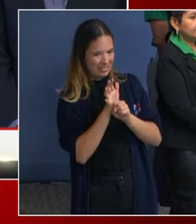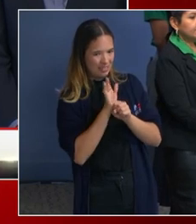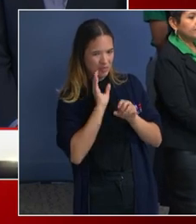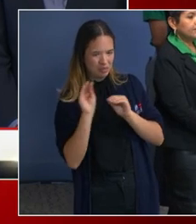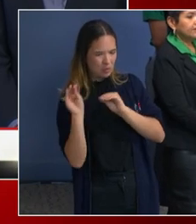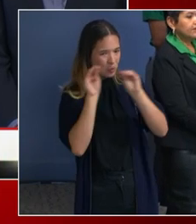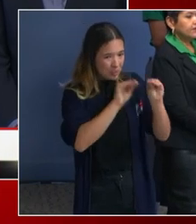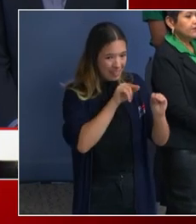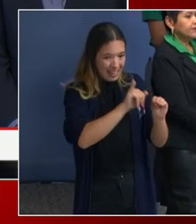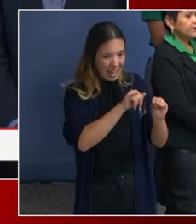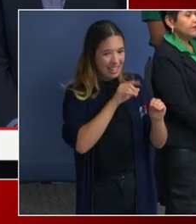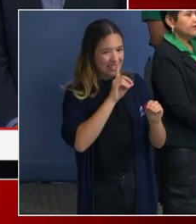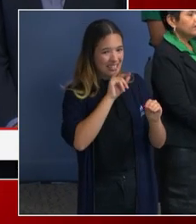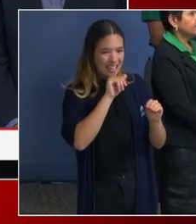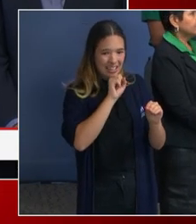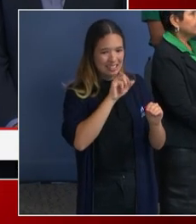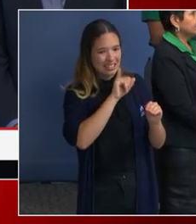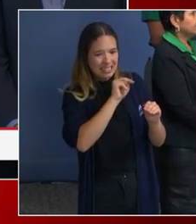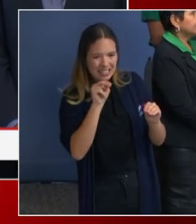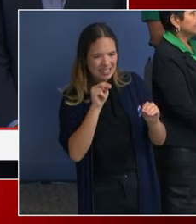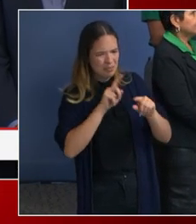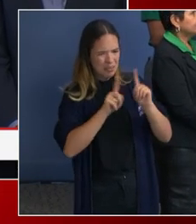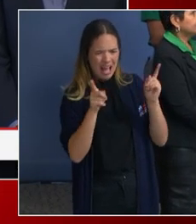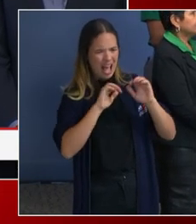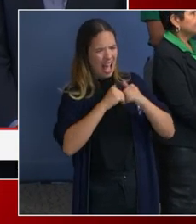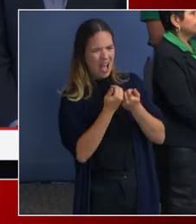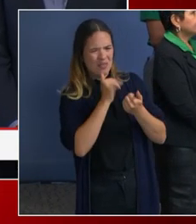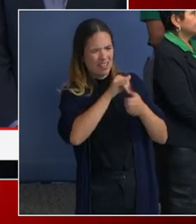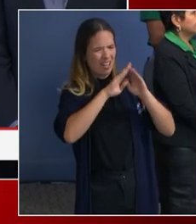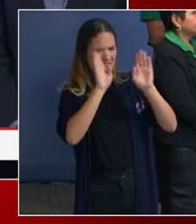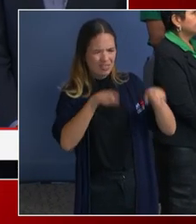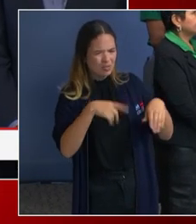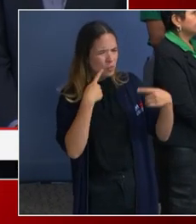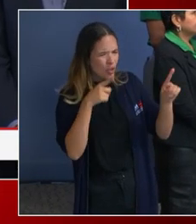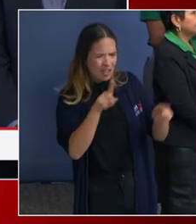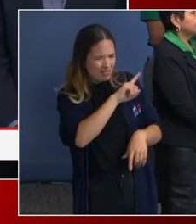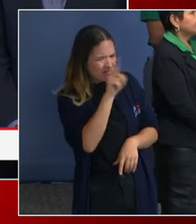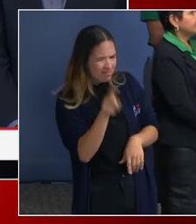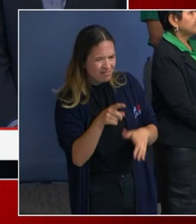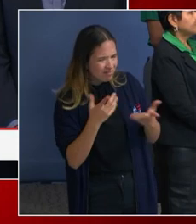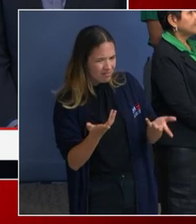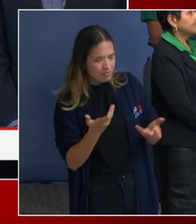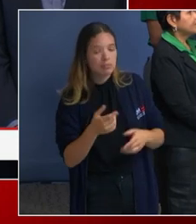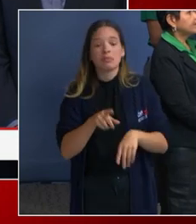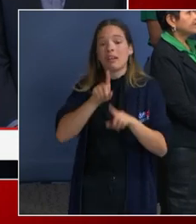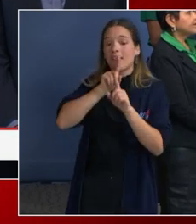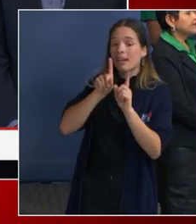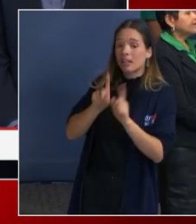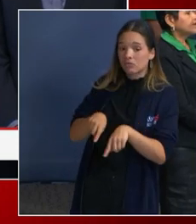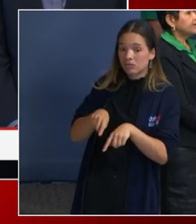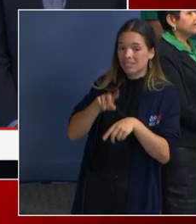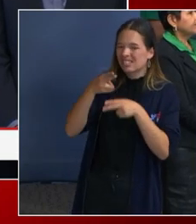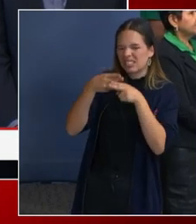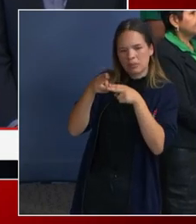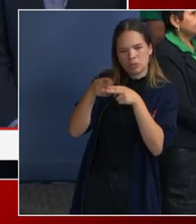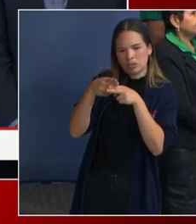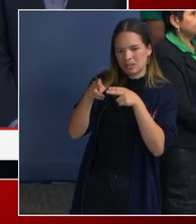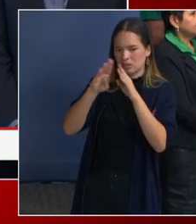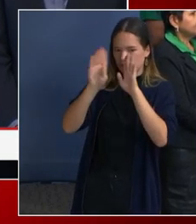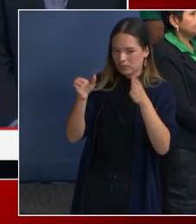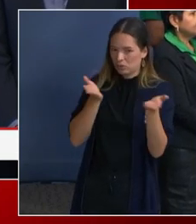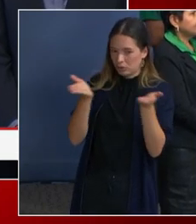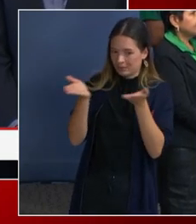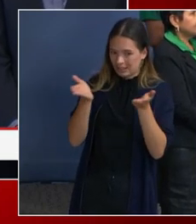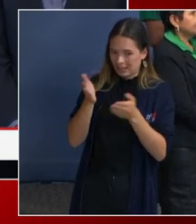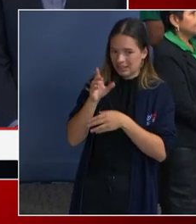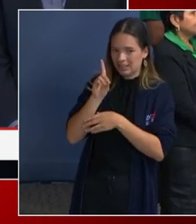the housing services provided? Right now, we consider that a temporary housing service that we're providing at the Days Inn, and it is